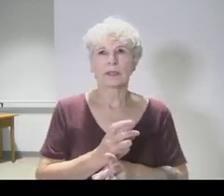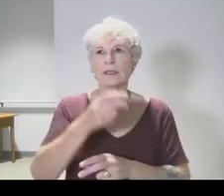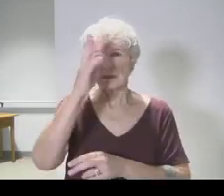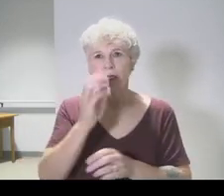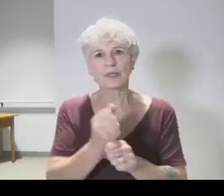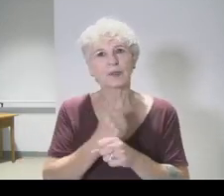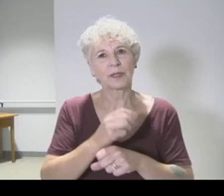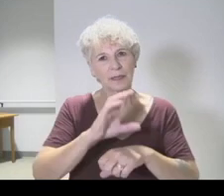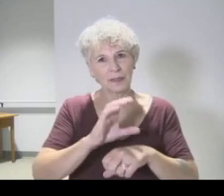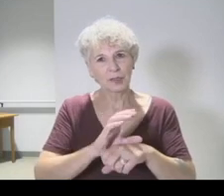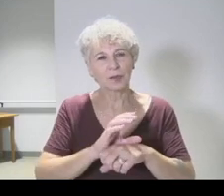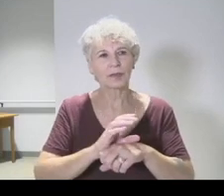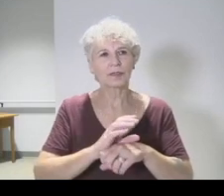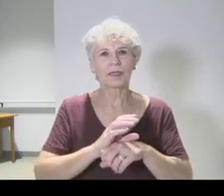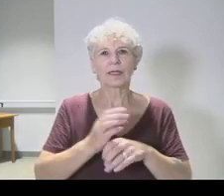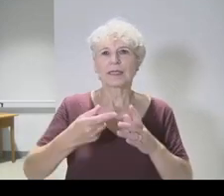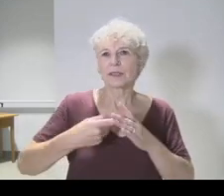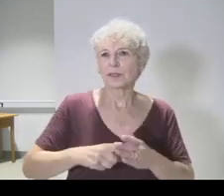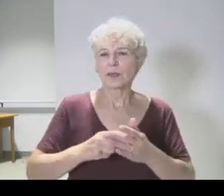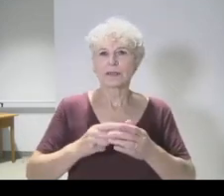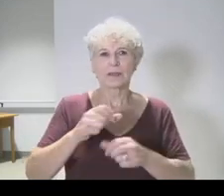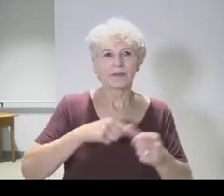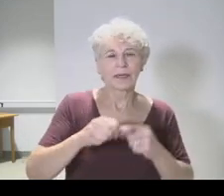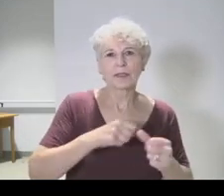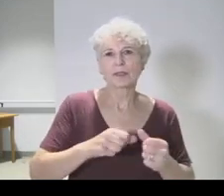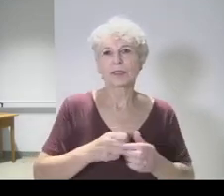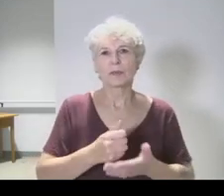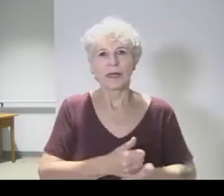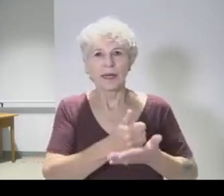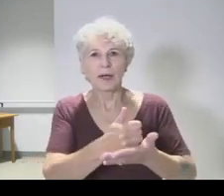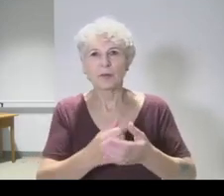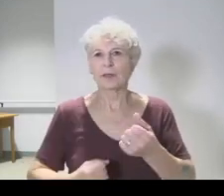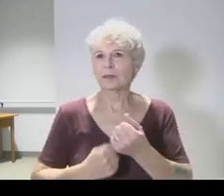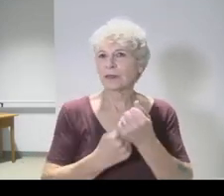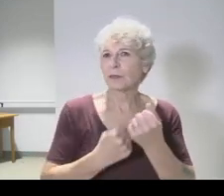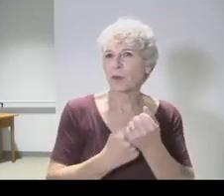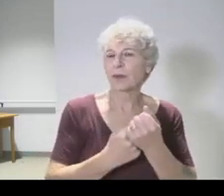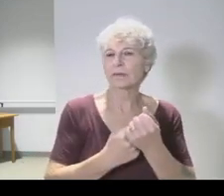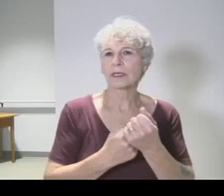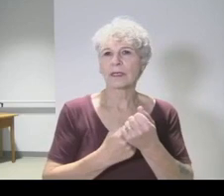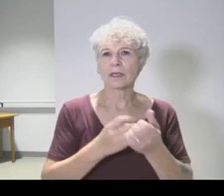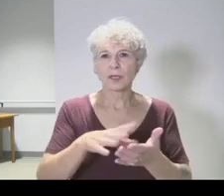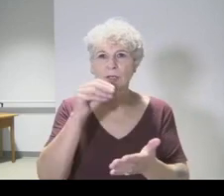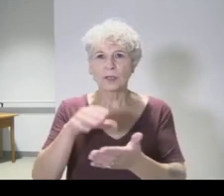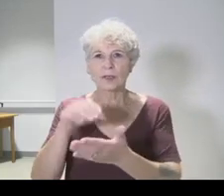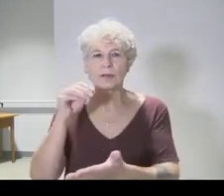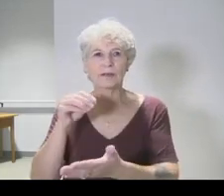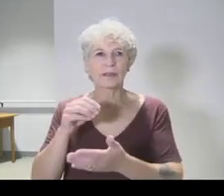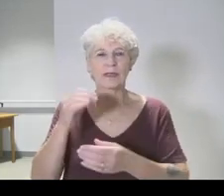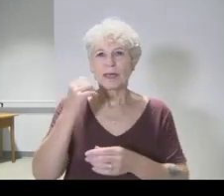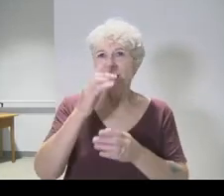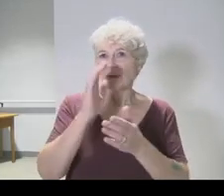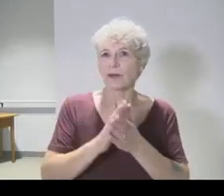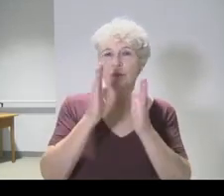the church to be a source of fellowship, of accountability, and of learning. If a believer is not engaging